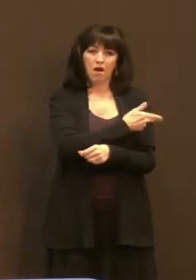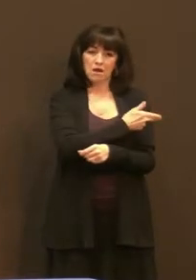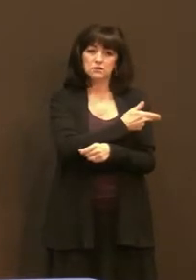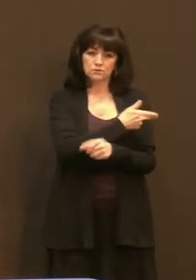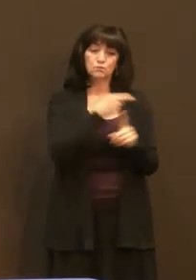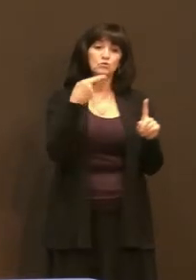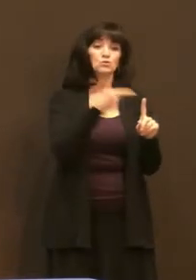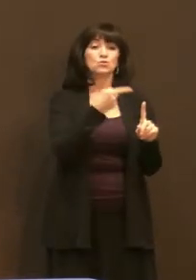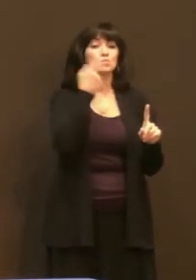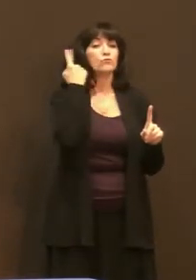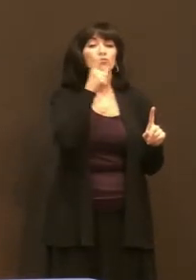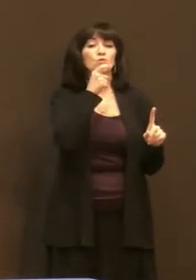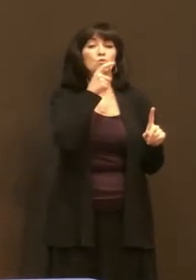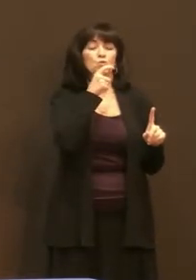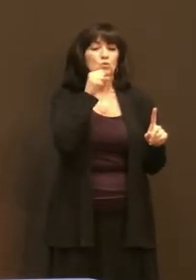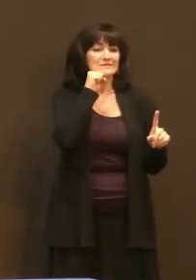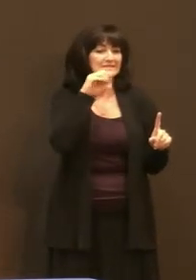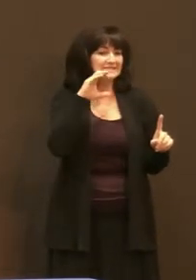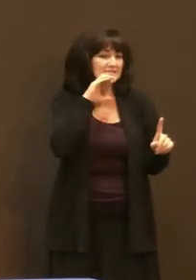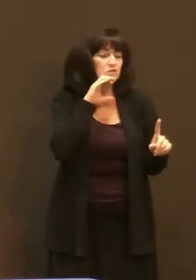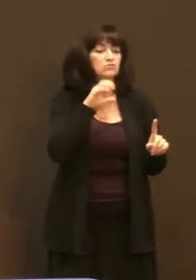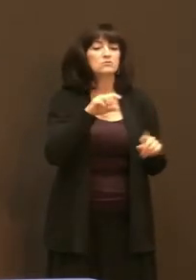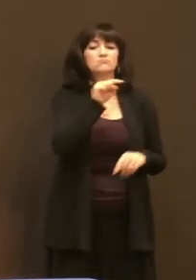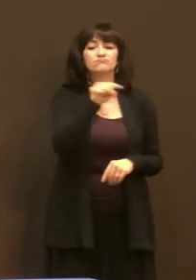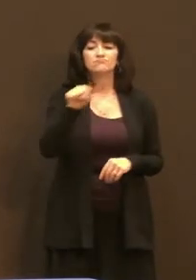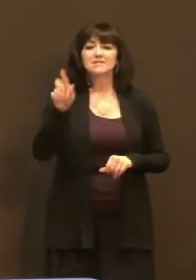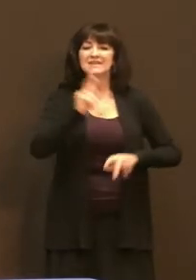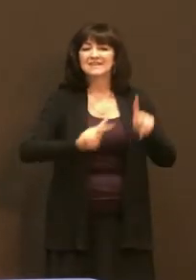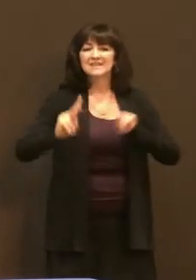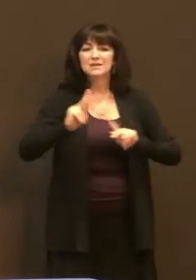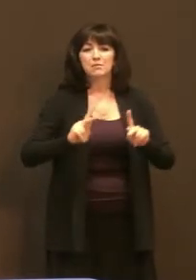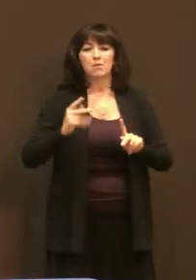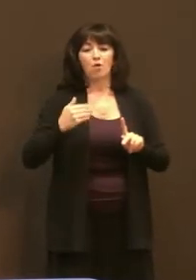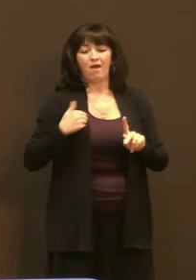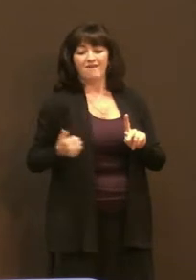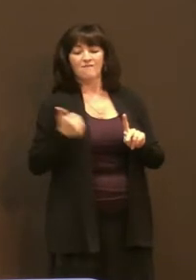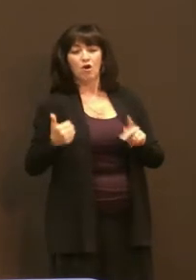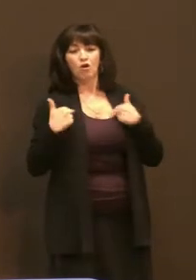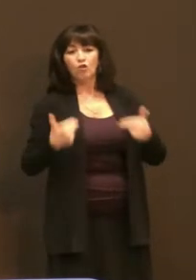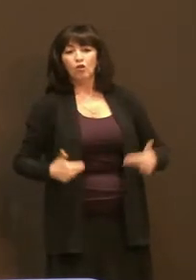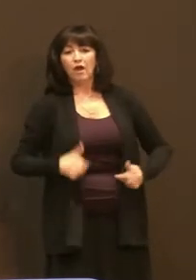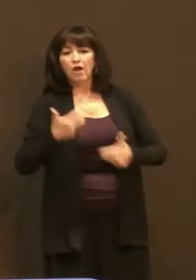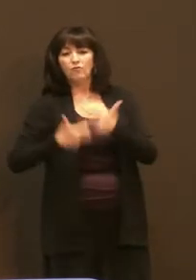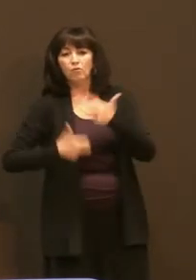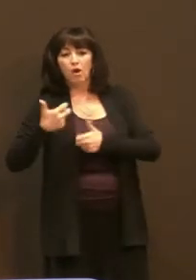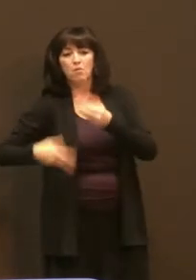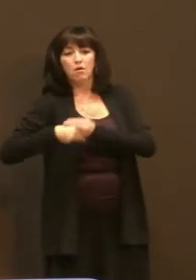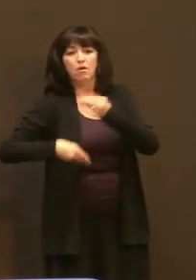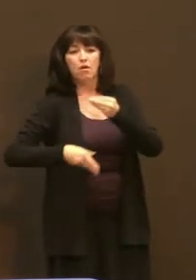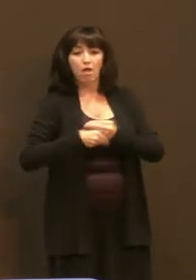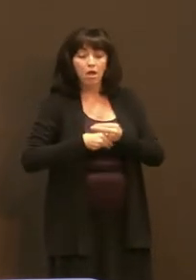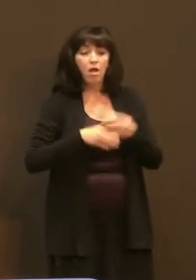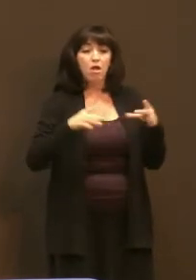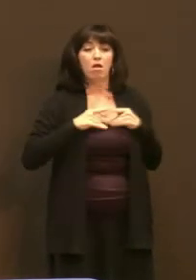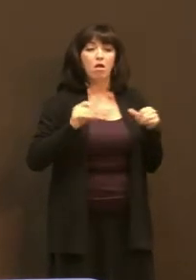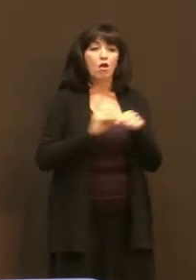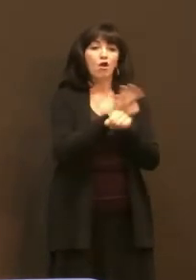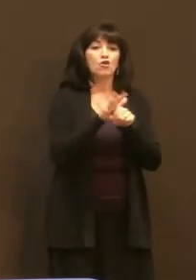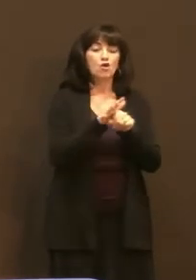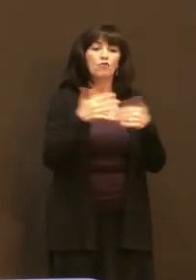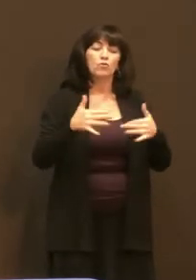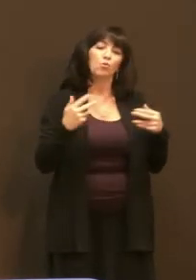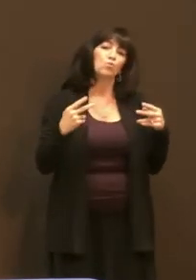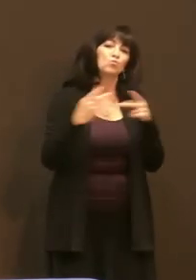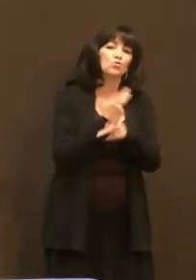senior citizens and those with compromised health conditions. The largest group, of course, remains to be that group from